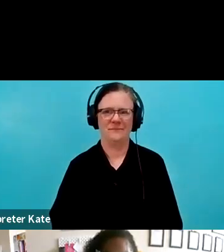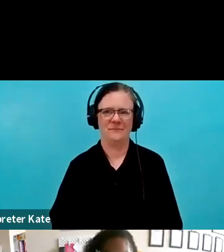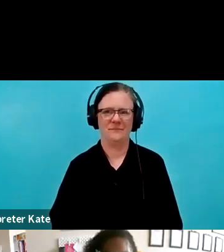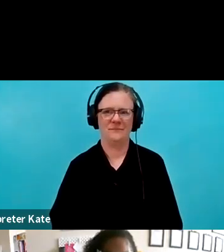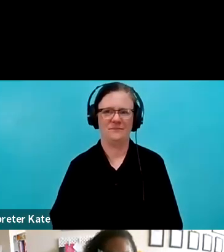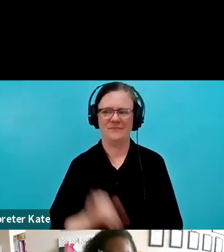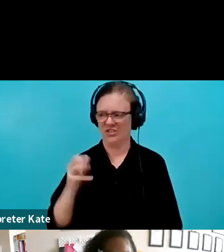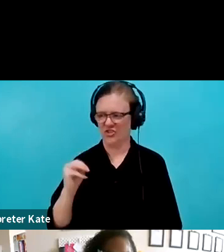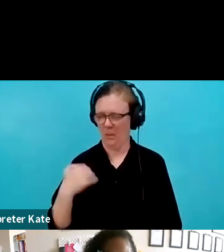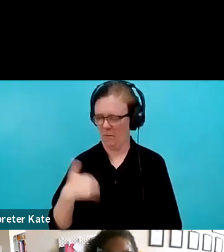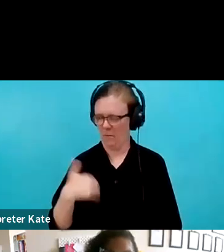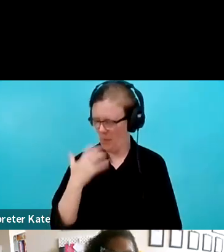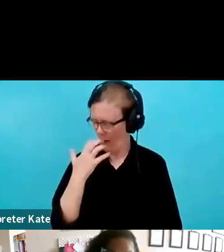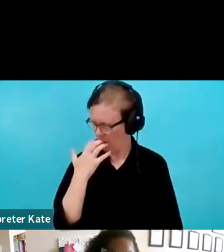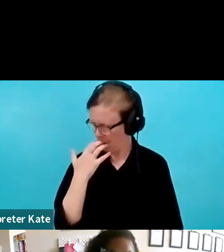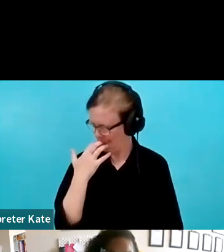Wow.